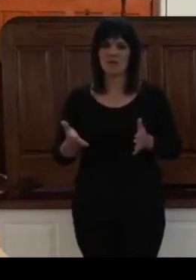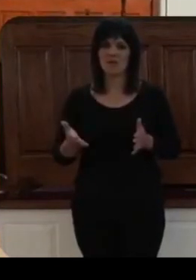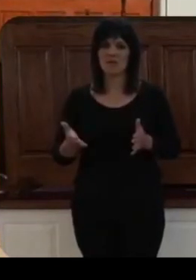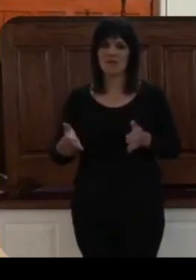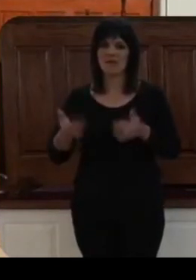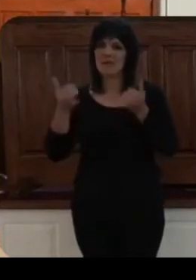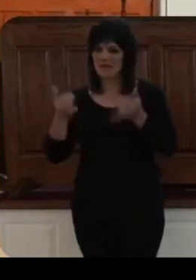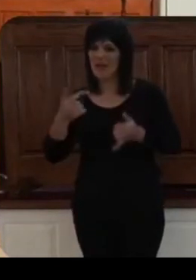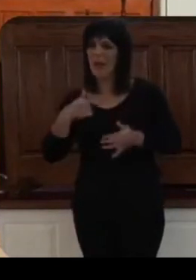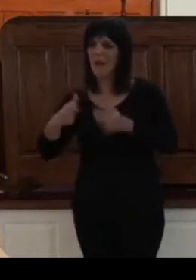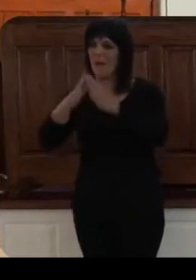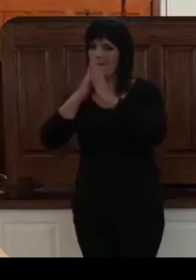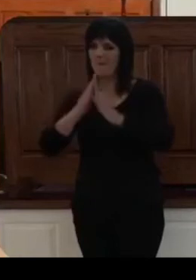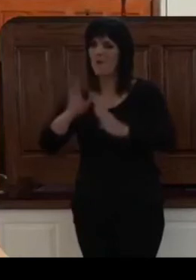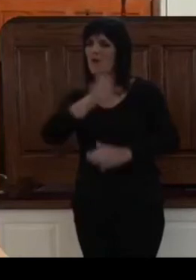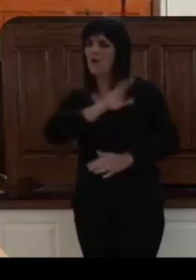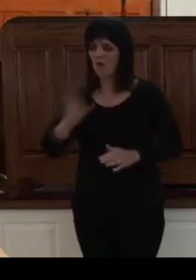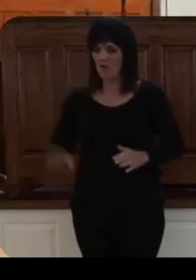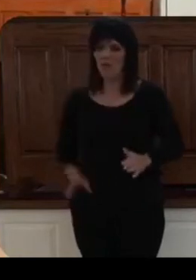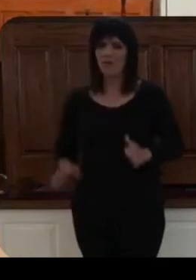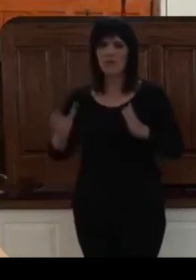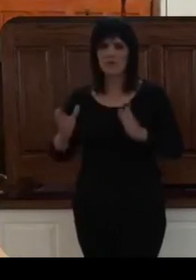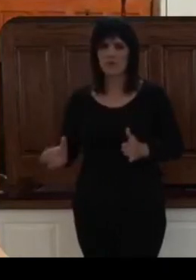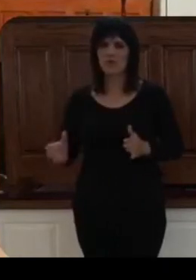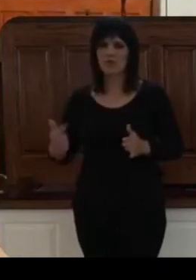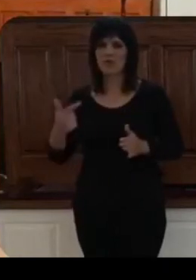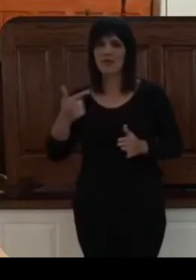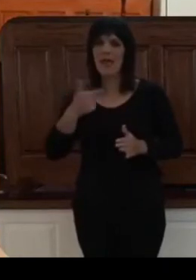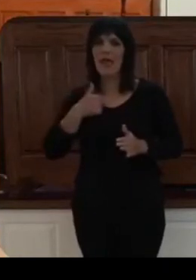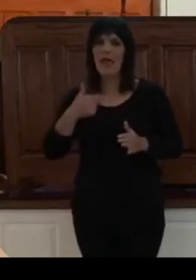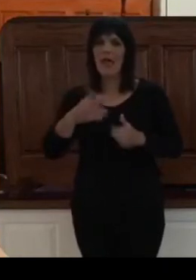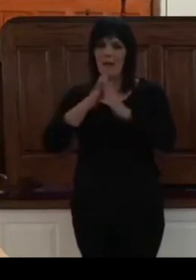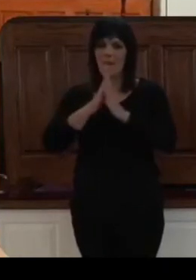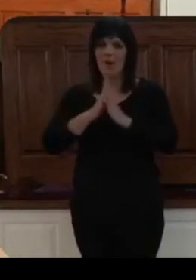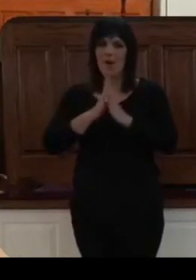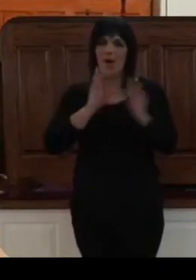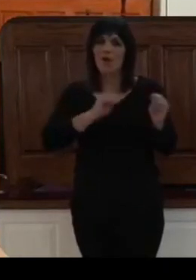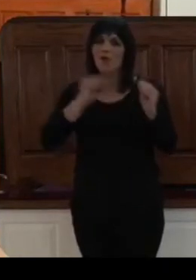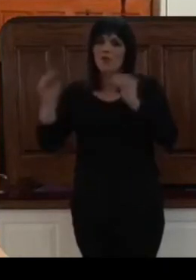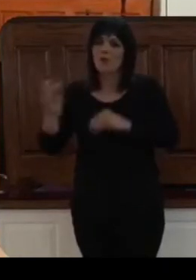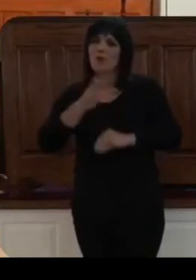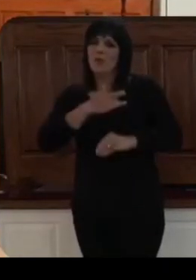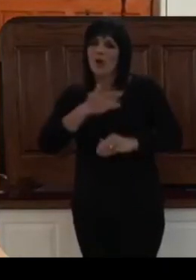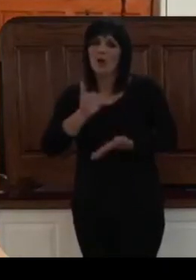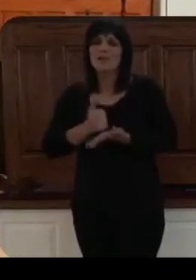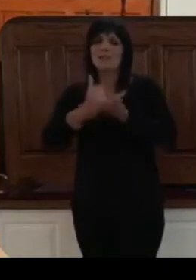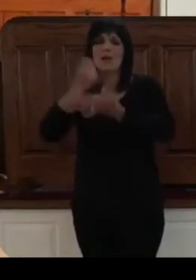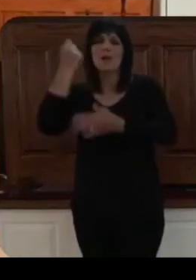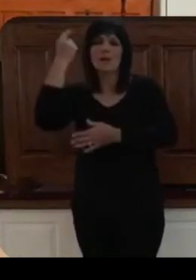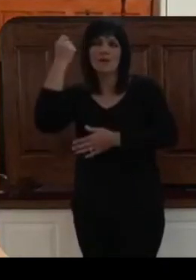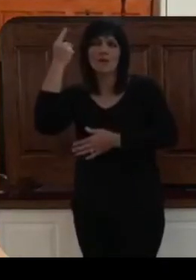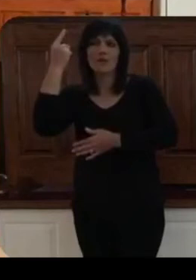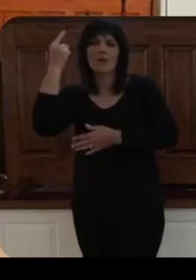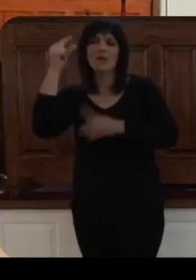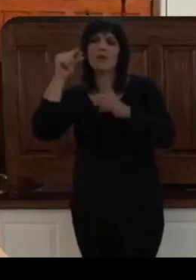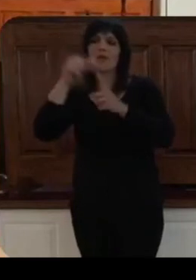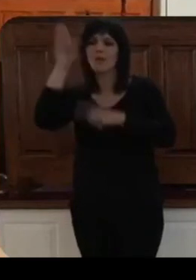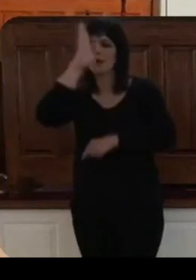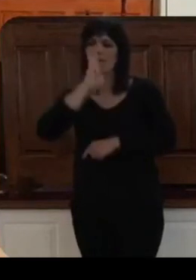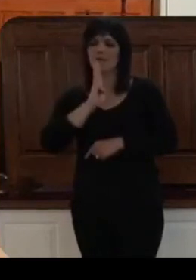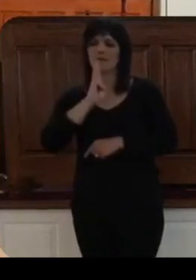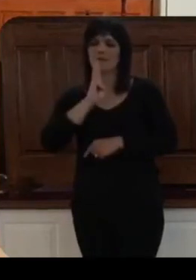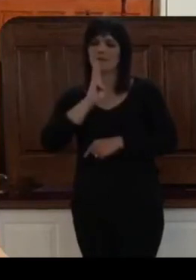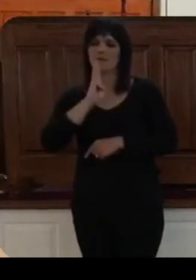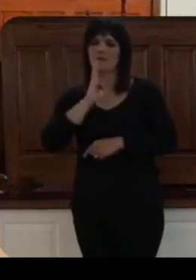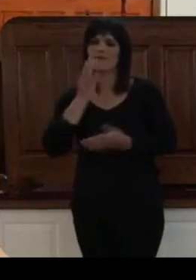do that because you let them, because you move their hearts and you allow them to understand that this is the word of God, not the word of man. Maybe